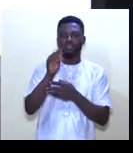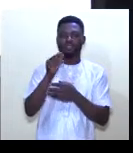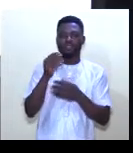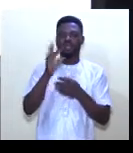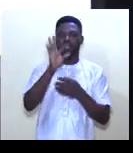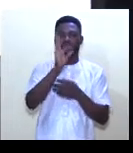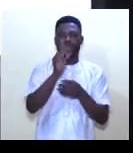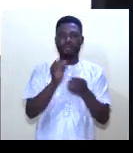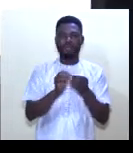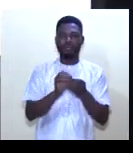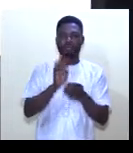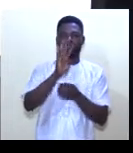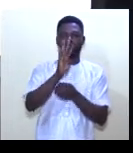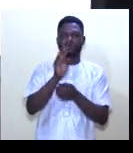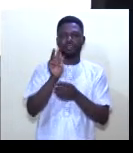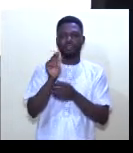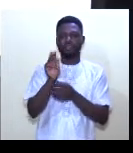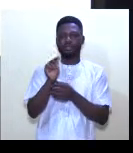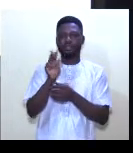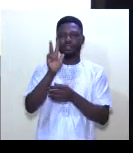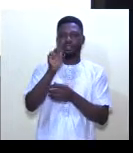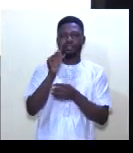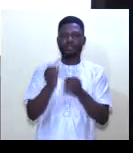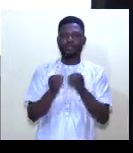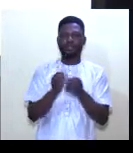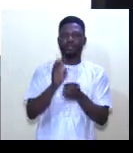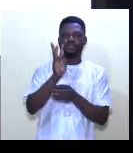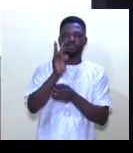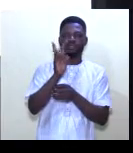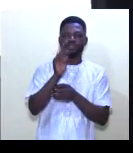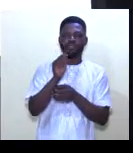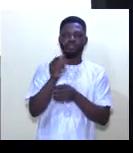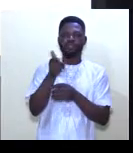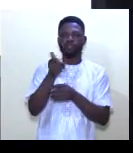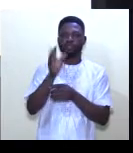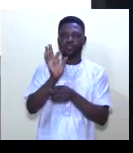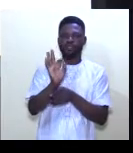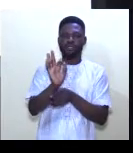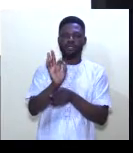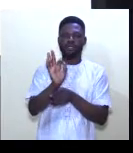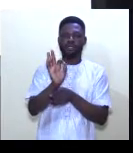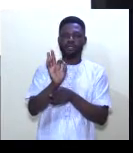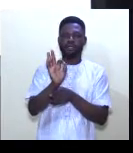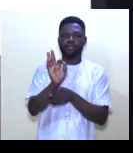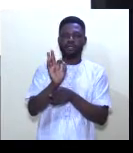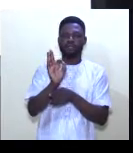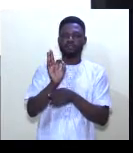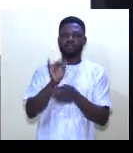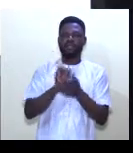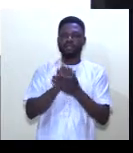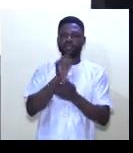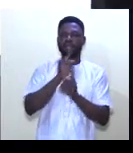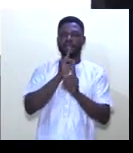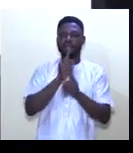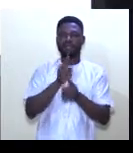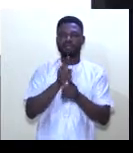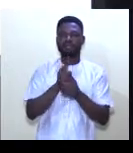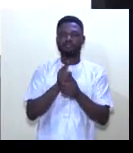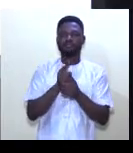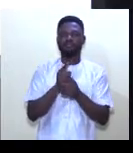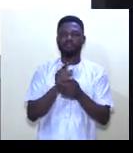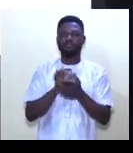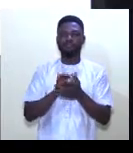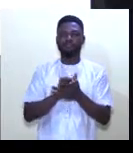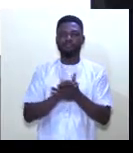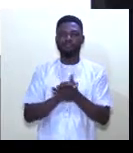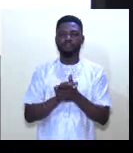is 16. Now 9 plus 4 gives us 13, 13 plus 16 will give you 29, my